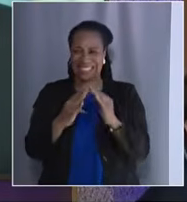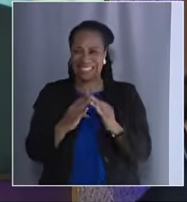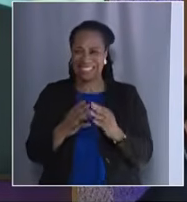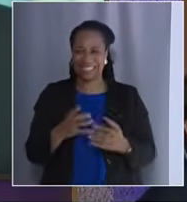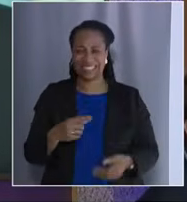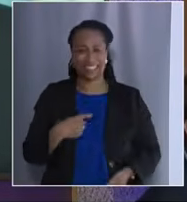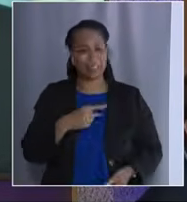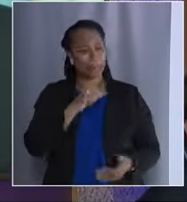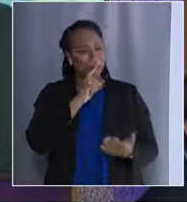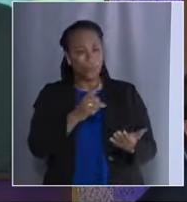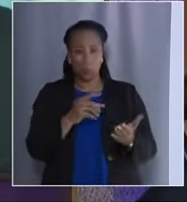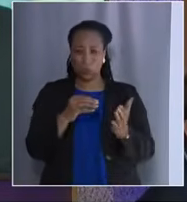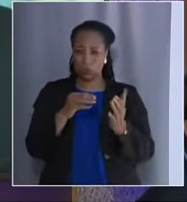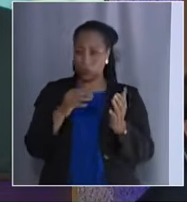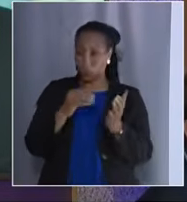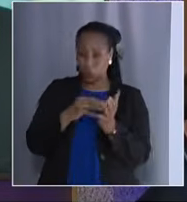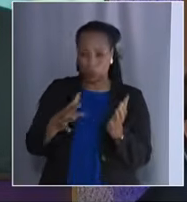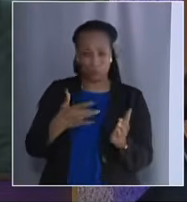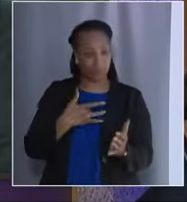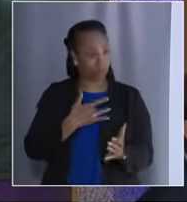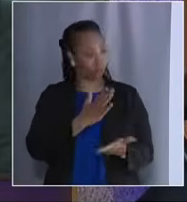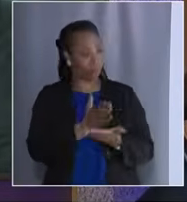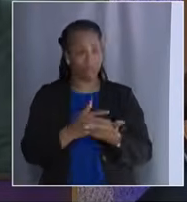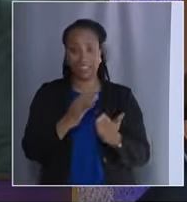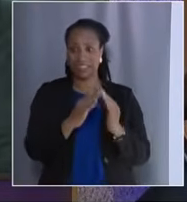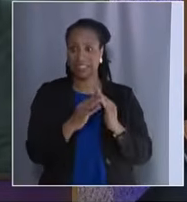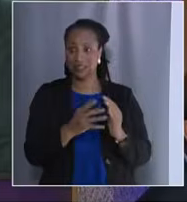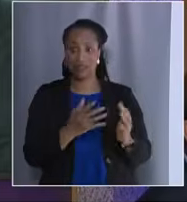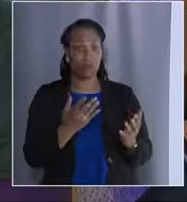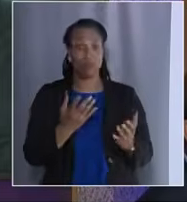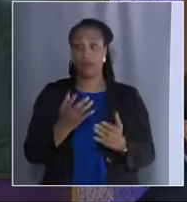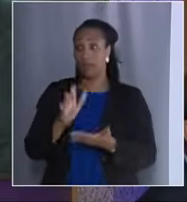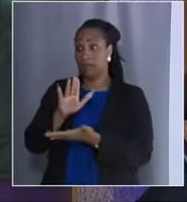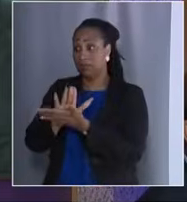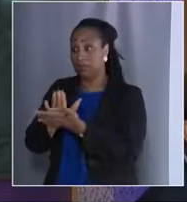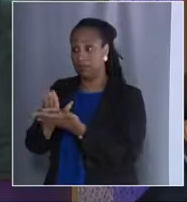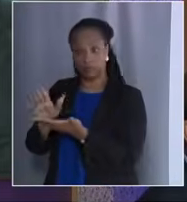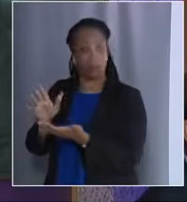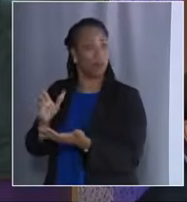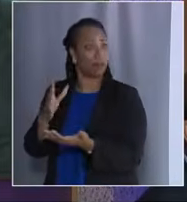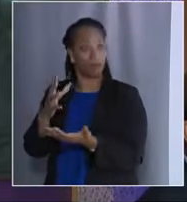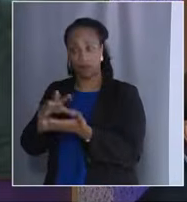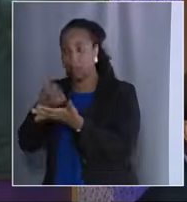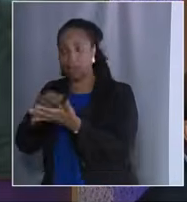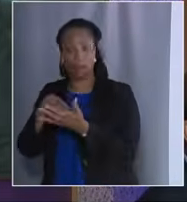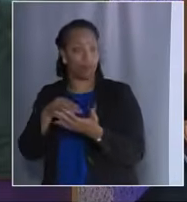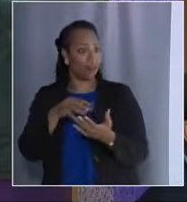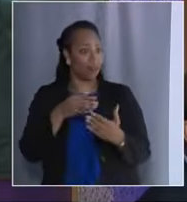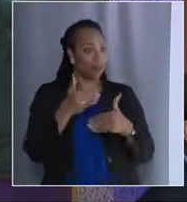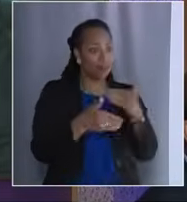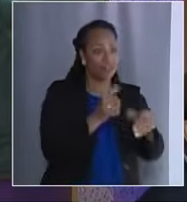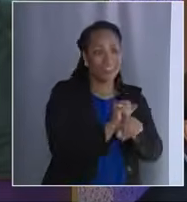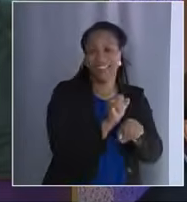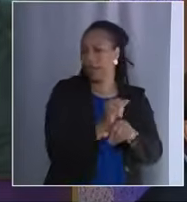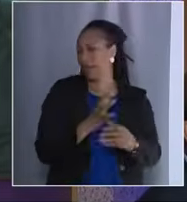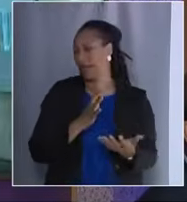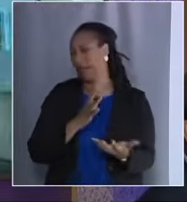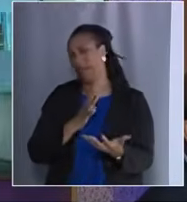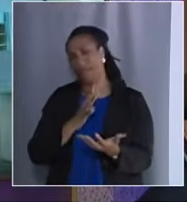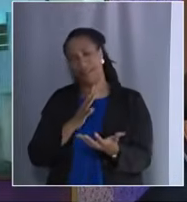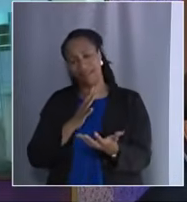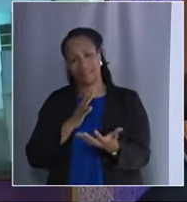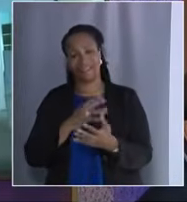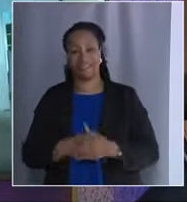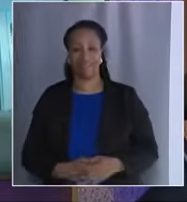learn from the city and be able to contribute to the city. That'll be the biggest celebration. That'll be the reason we have the great pride in this place.